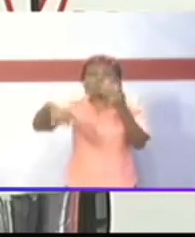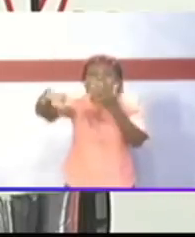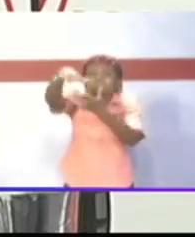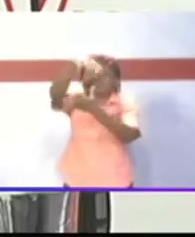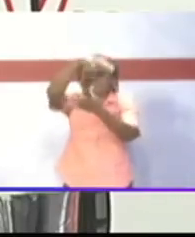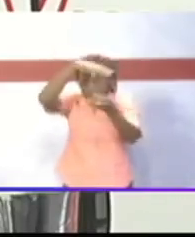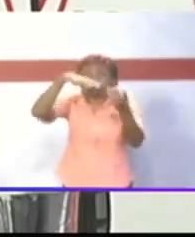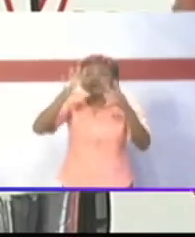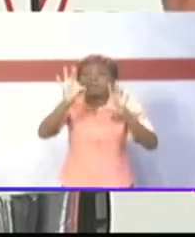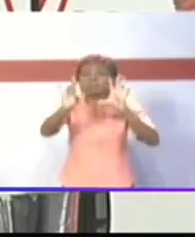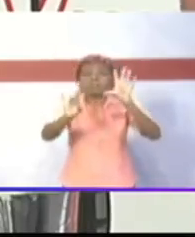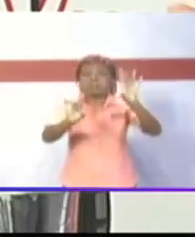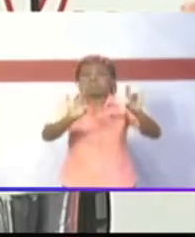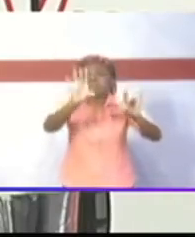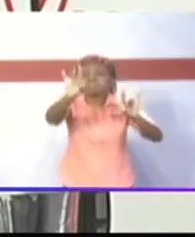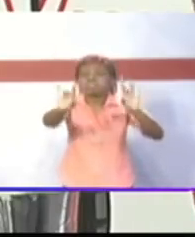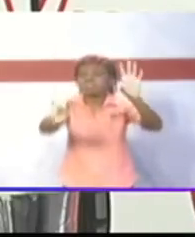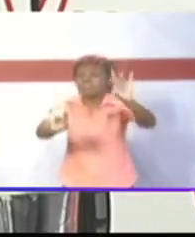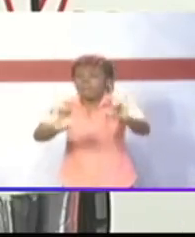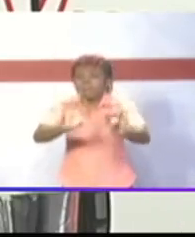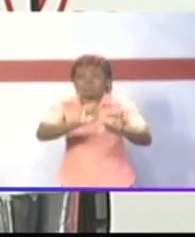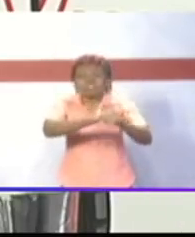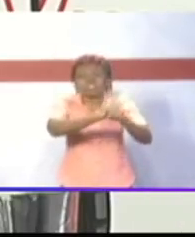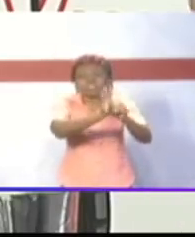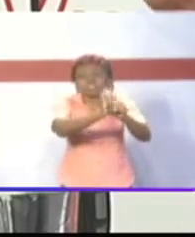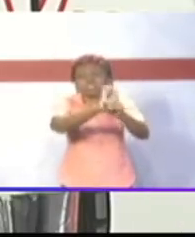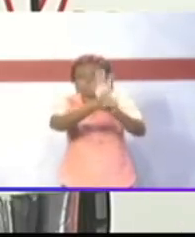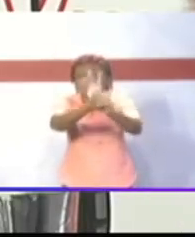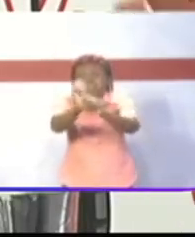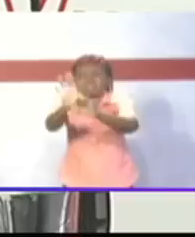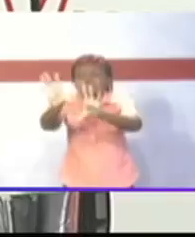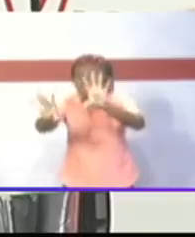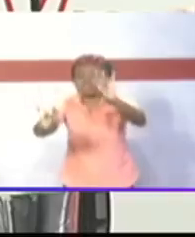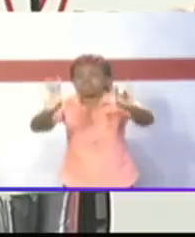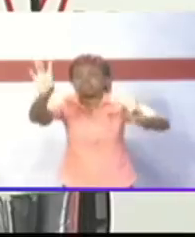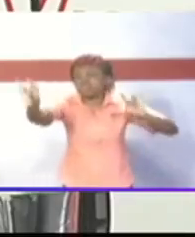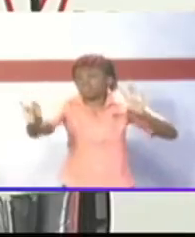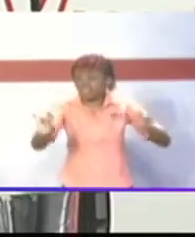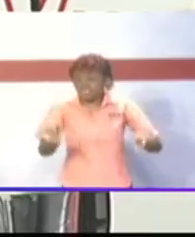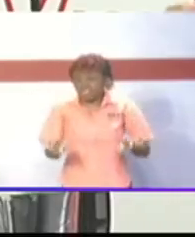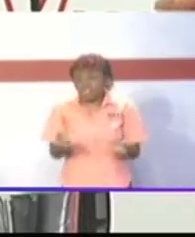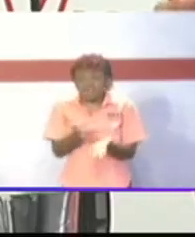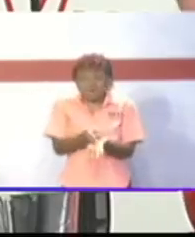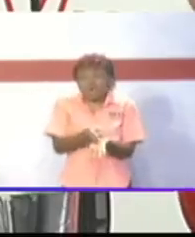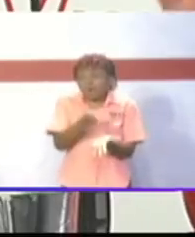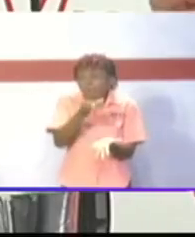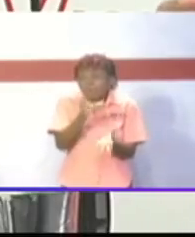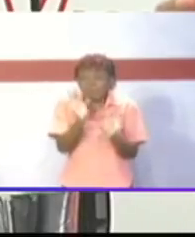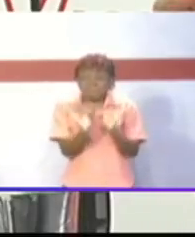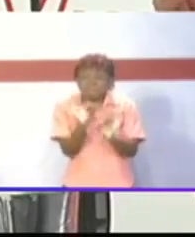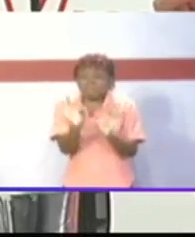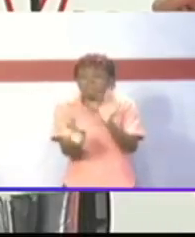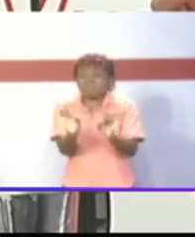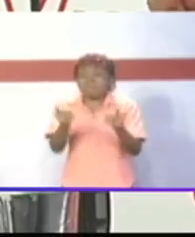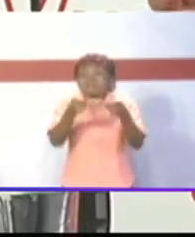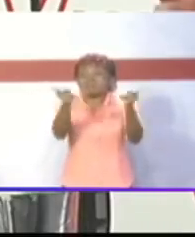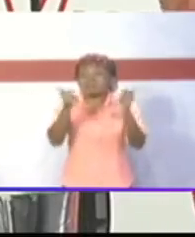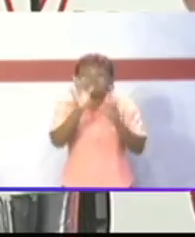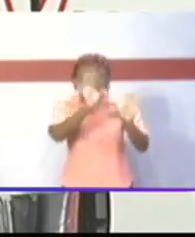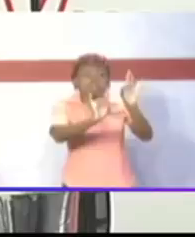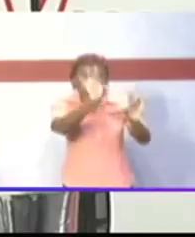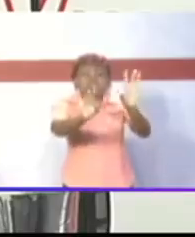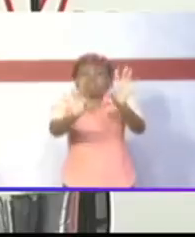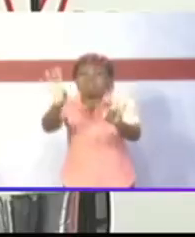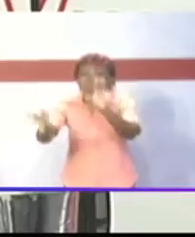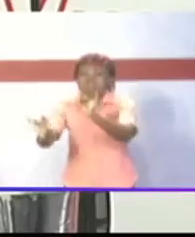surface, on every glass, on every plate that you take lunch in, outside, in the atmosphere, and